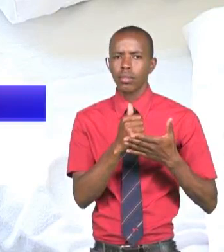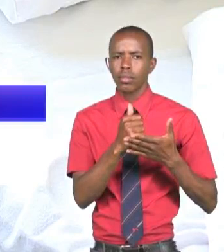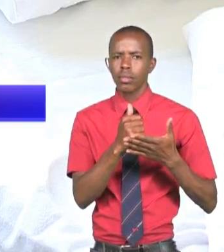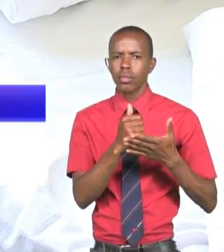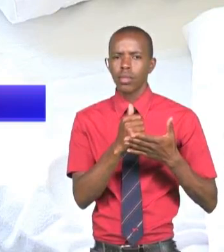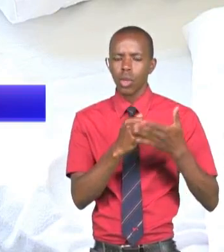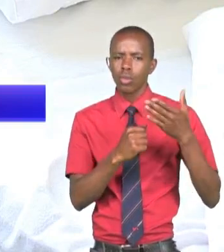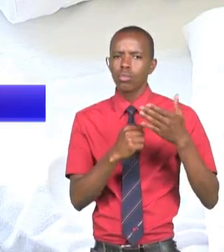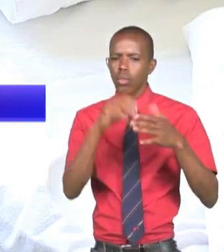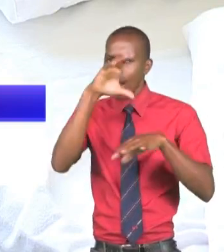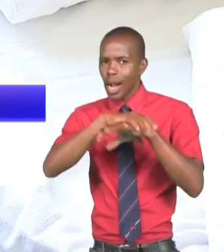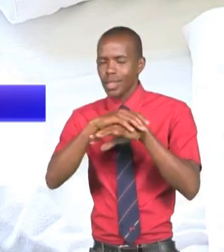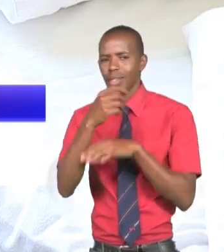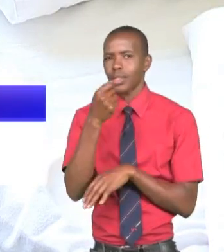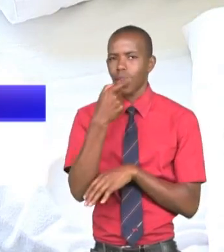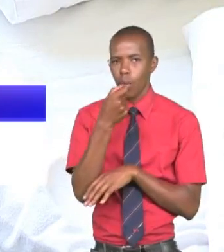medical,